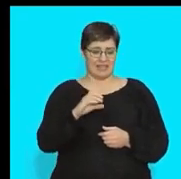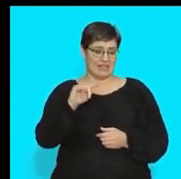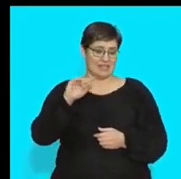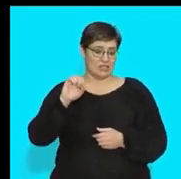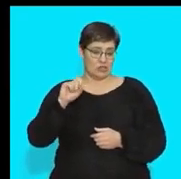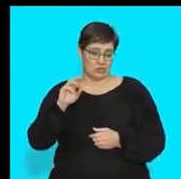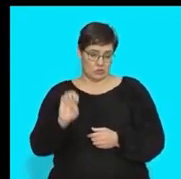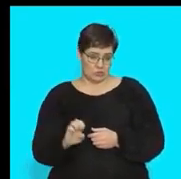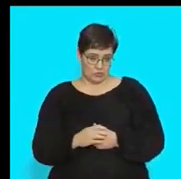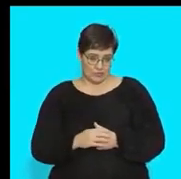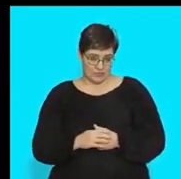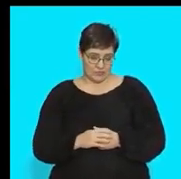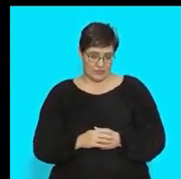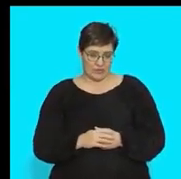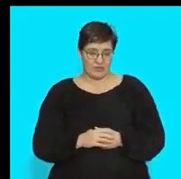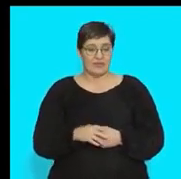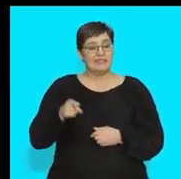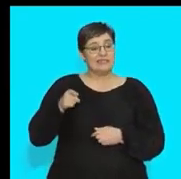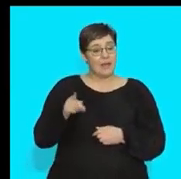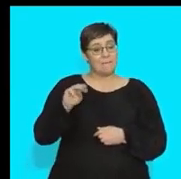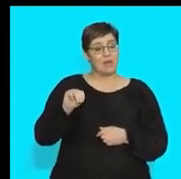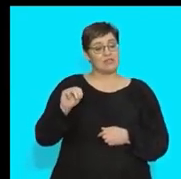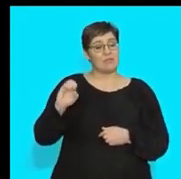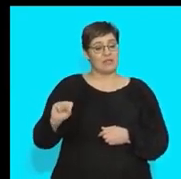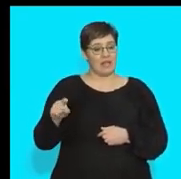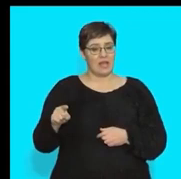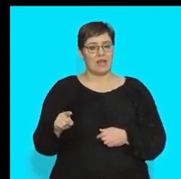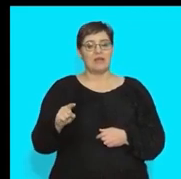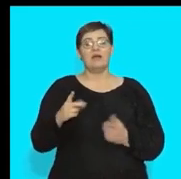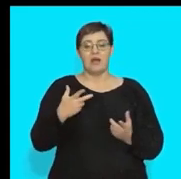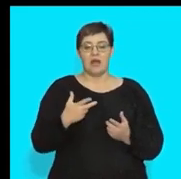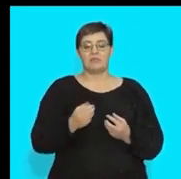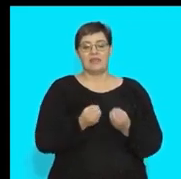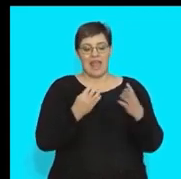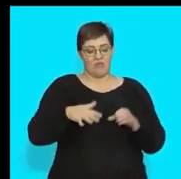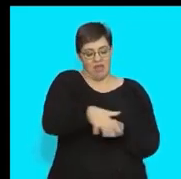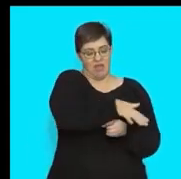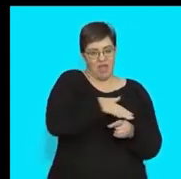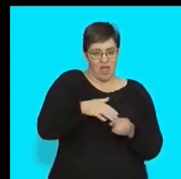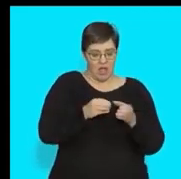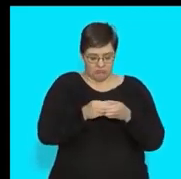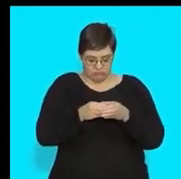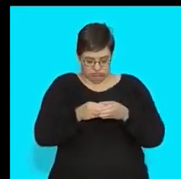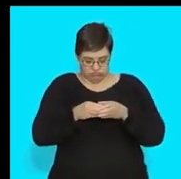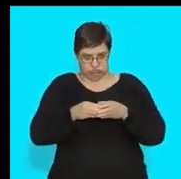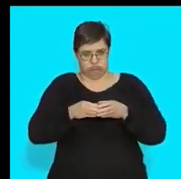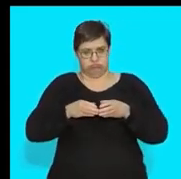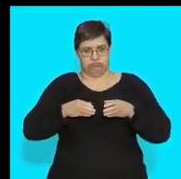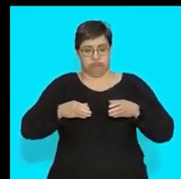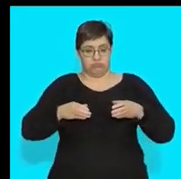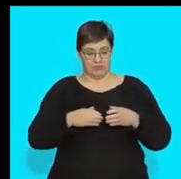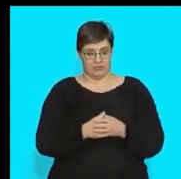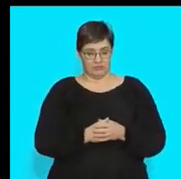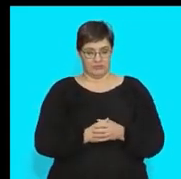meristematic tissue. Remember what I said? Meristematic, meristem is areas that are going to